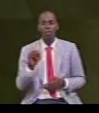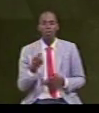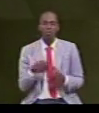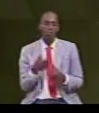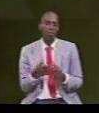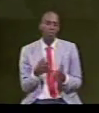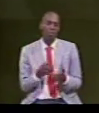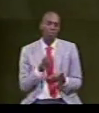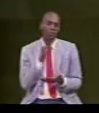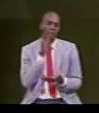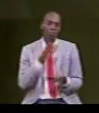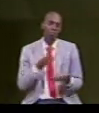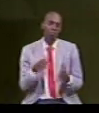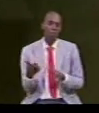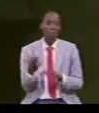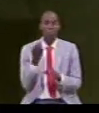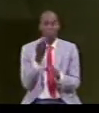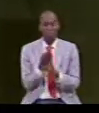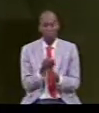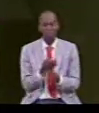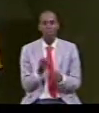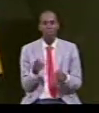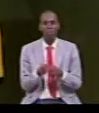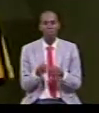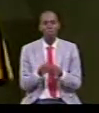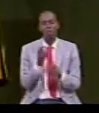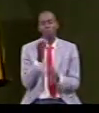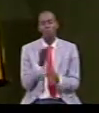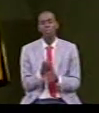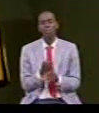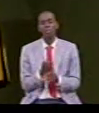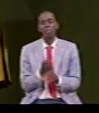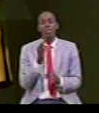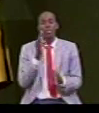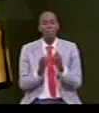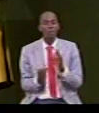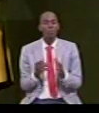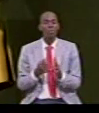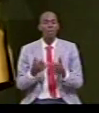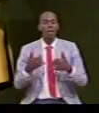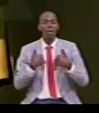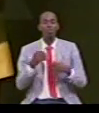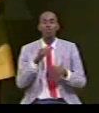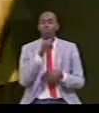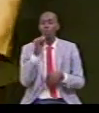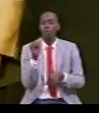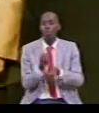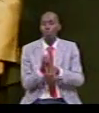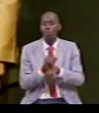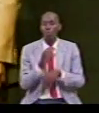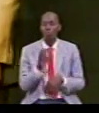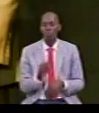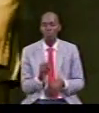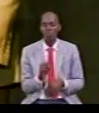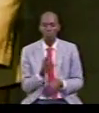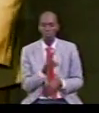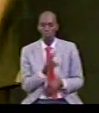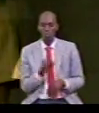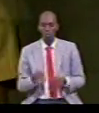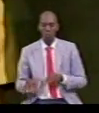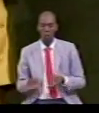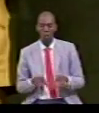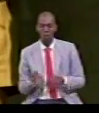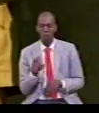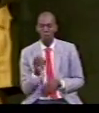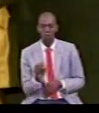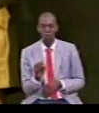Faith, even so faith, if it has not works, not no action,